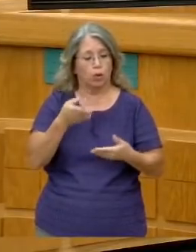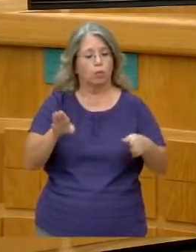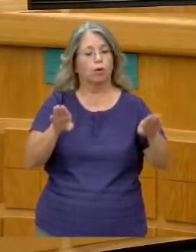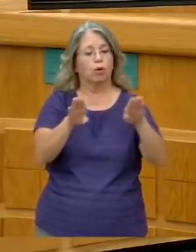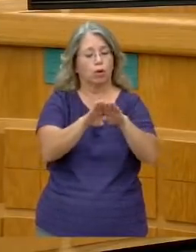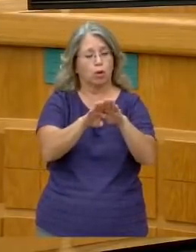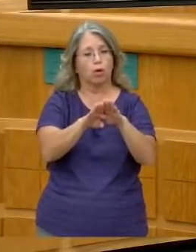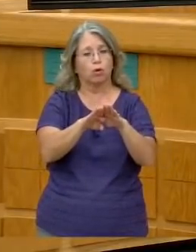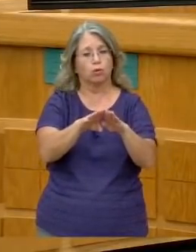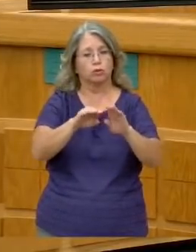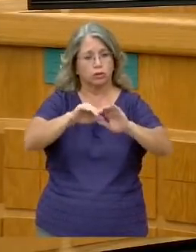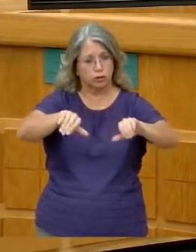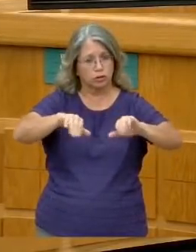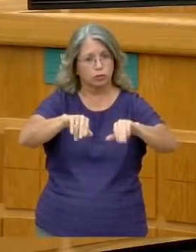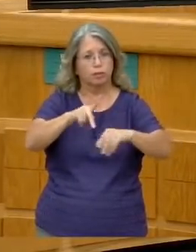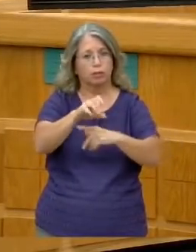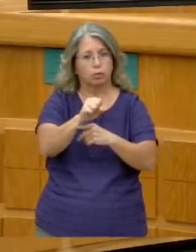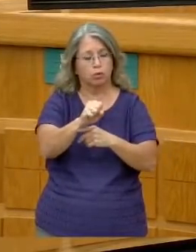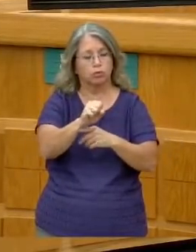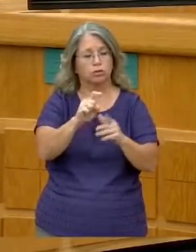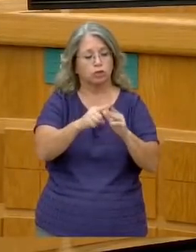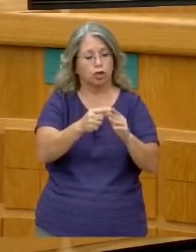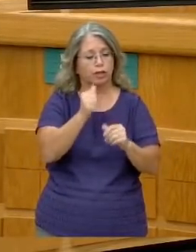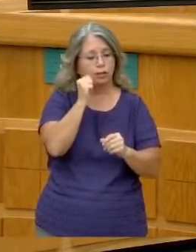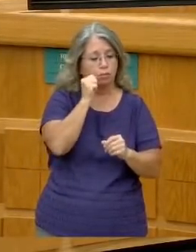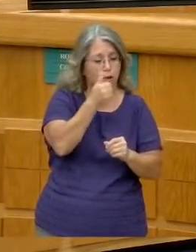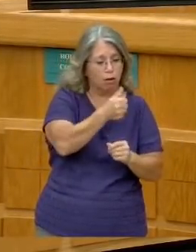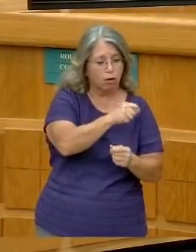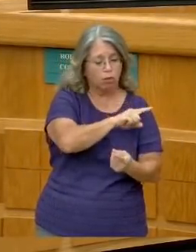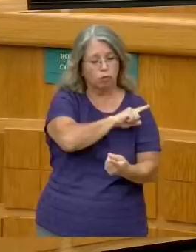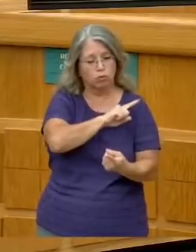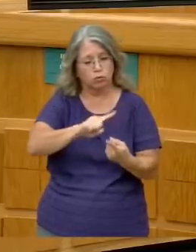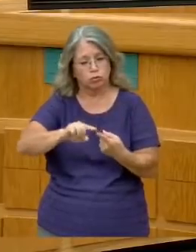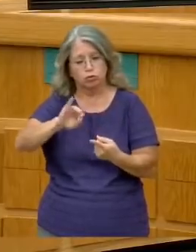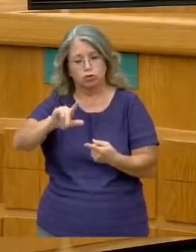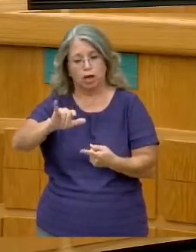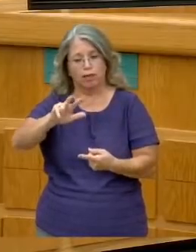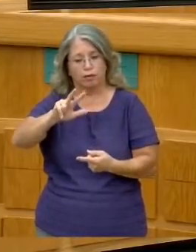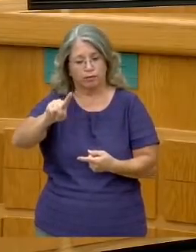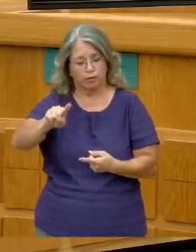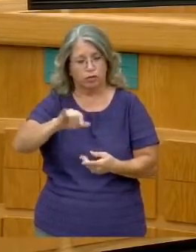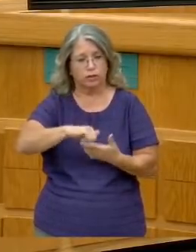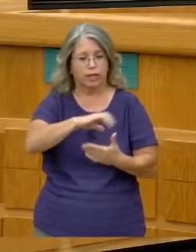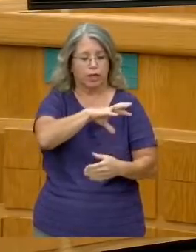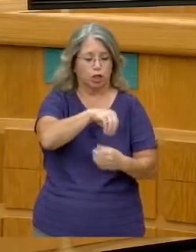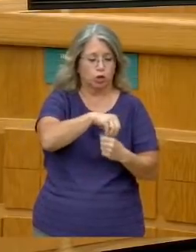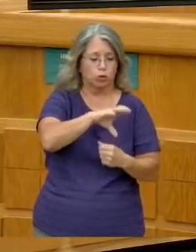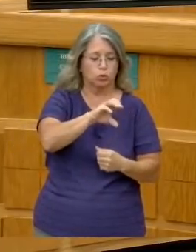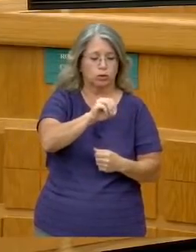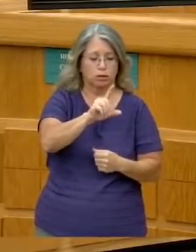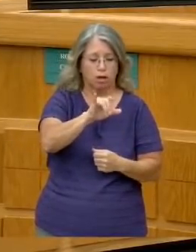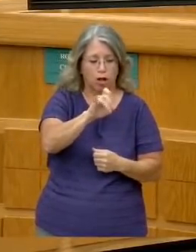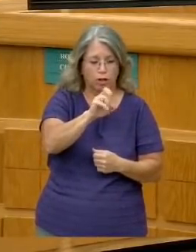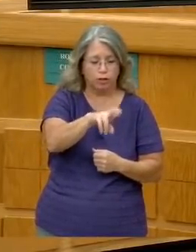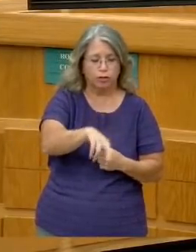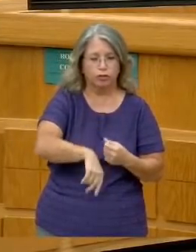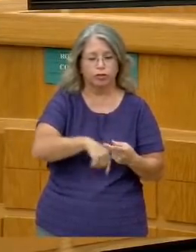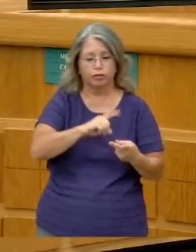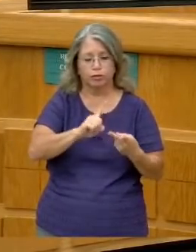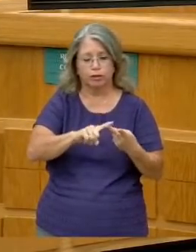time frame tomorrow, all the way through July 31st. That includes the Collier pool, including the